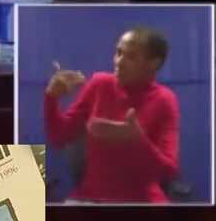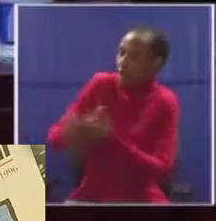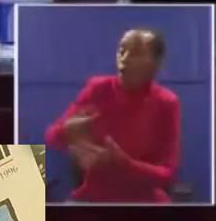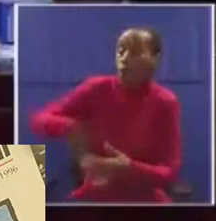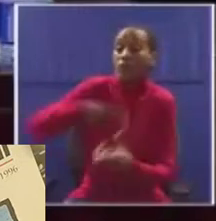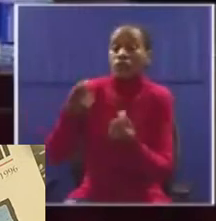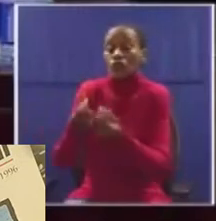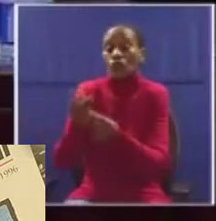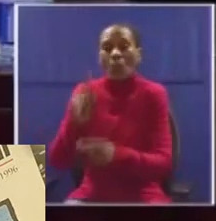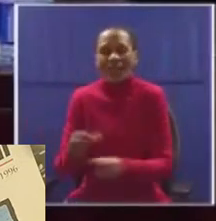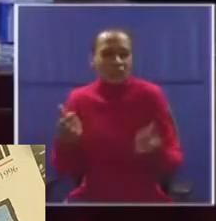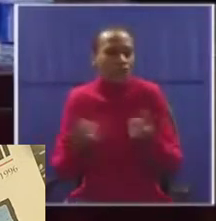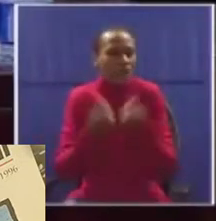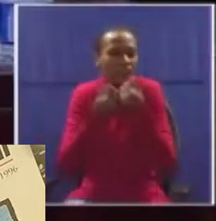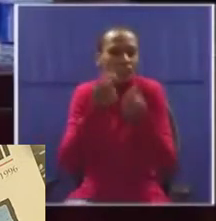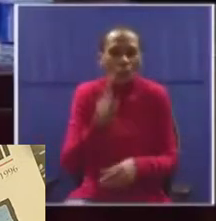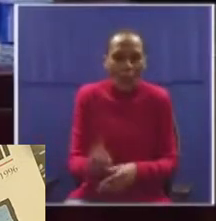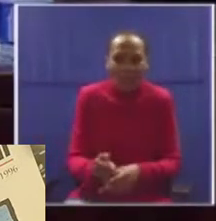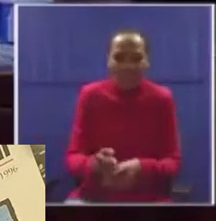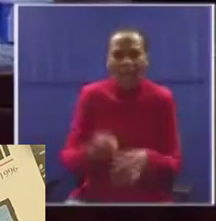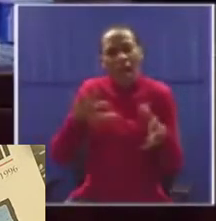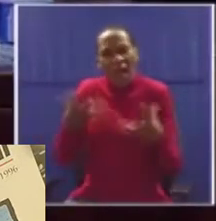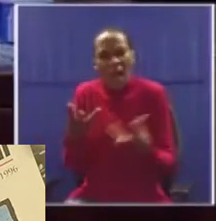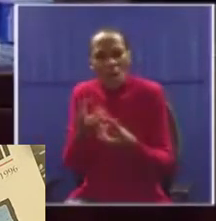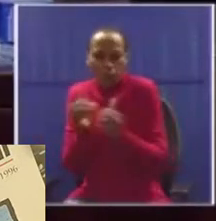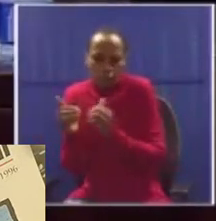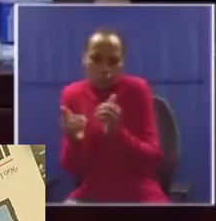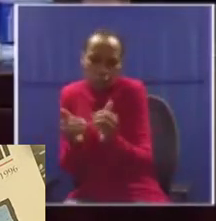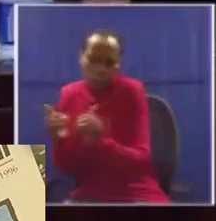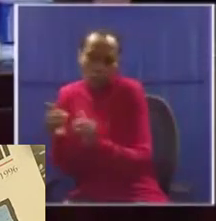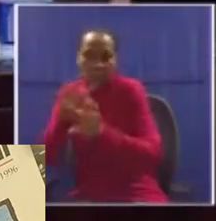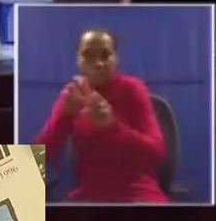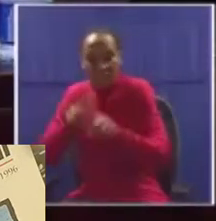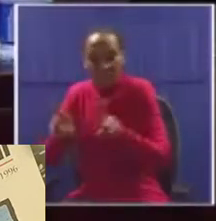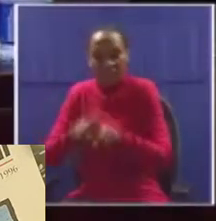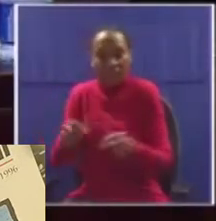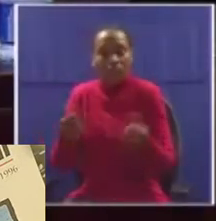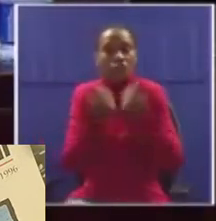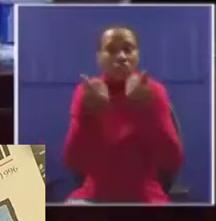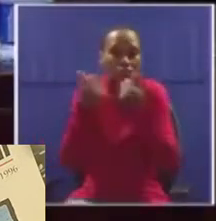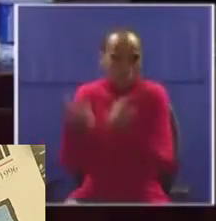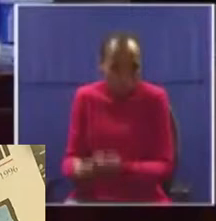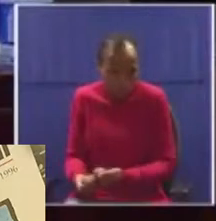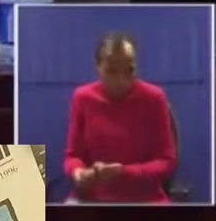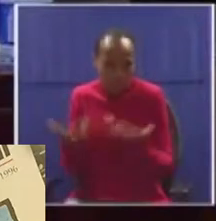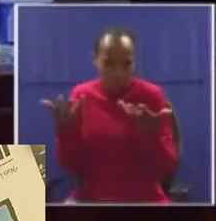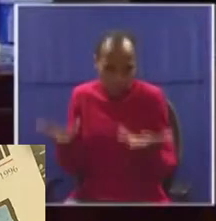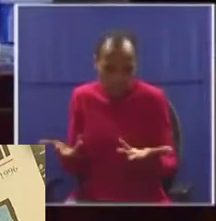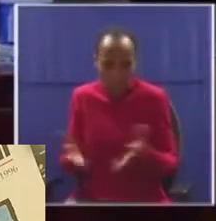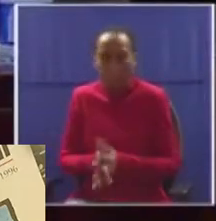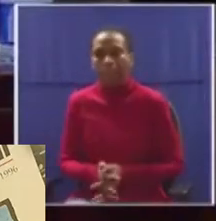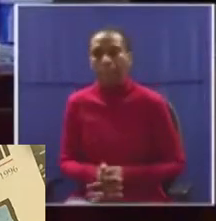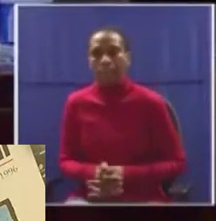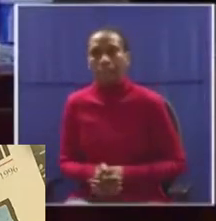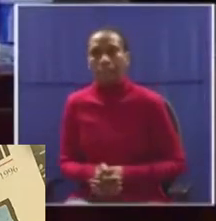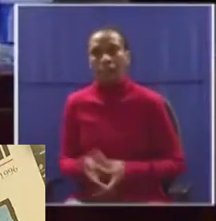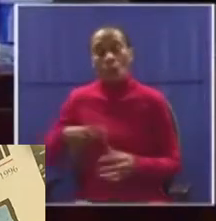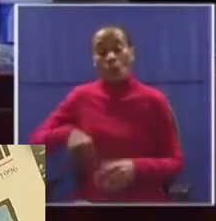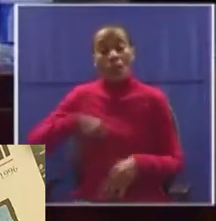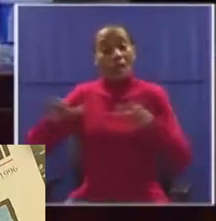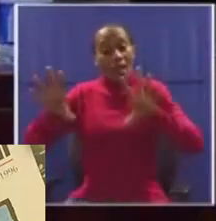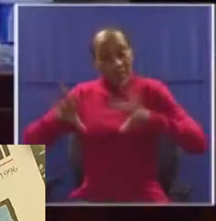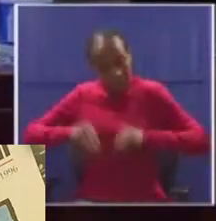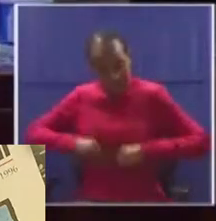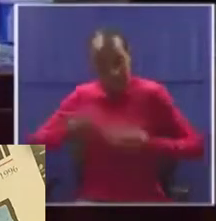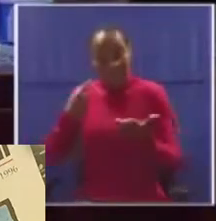shortfalls are and what has been done to correct this shortfalls all within the required regulatory International standards we welcome